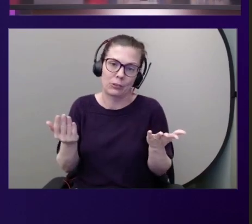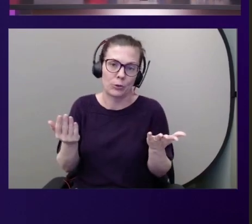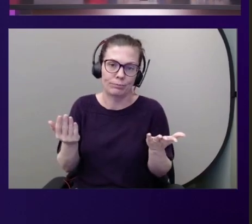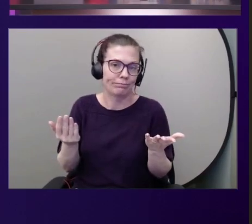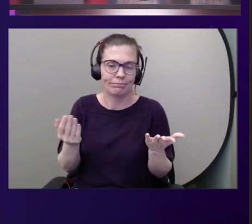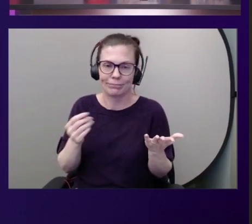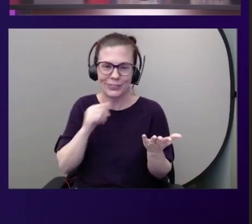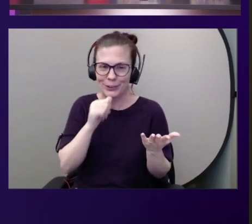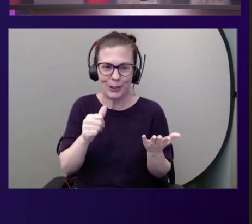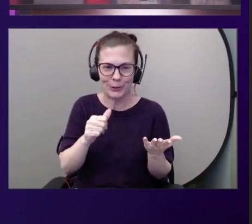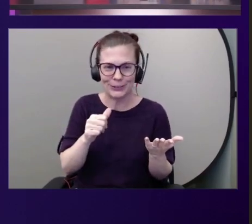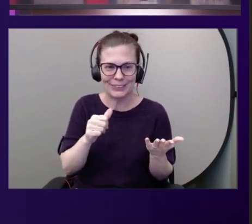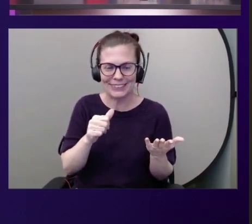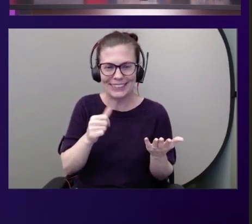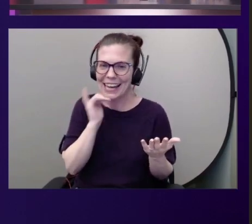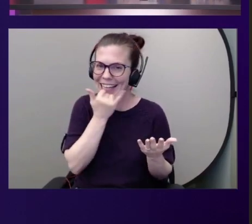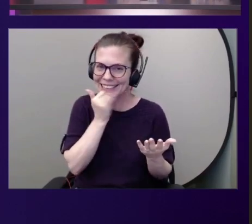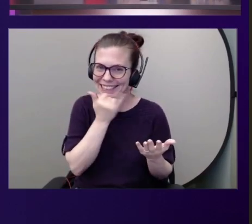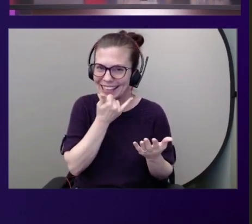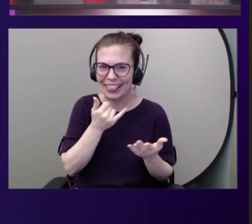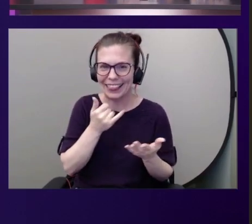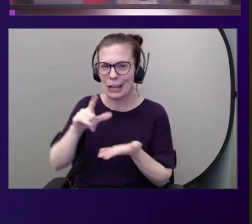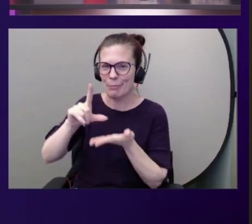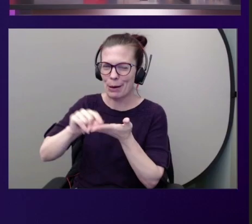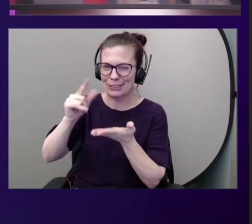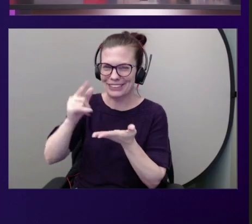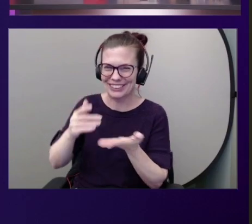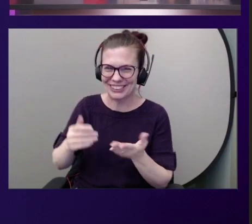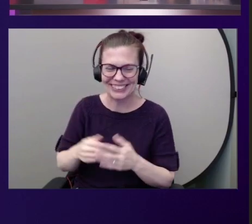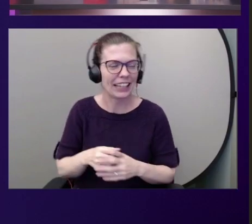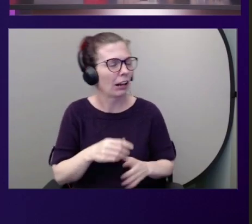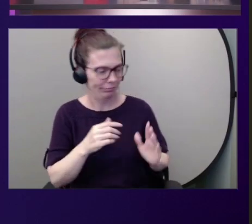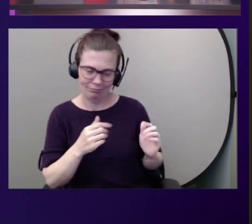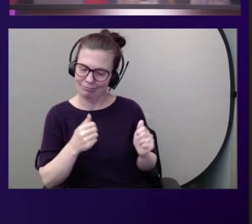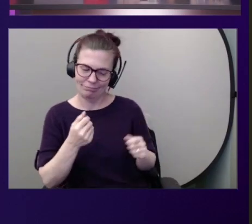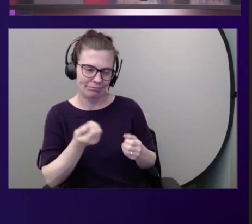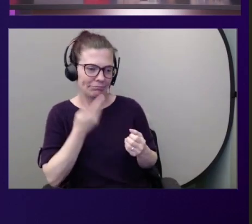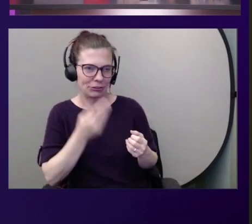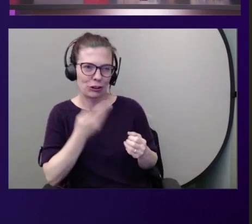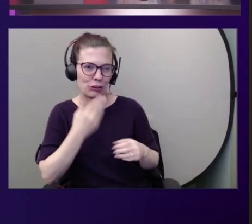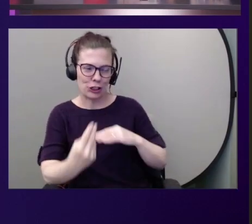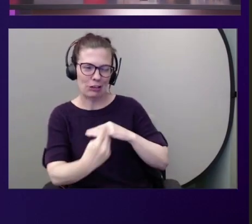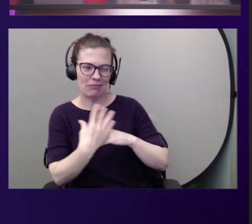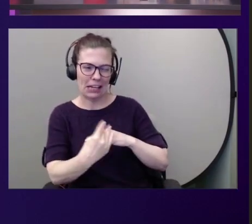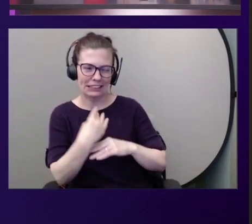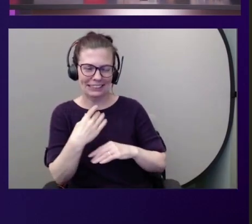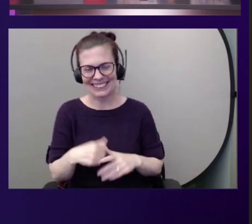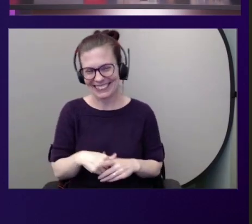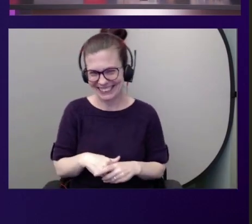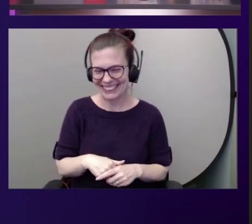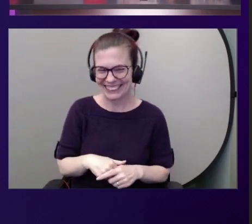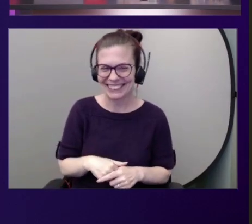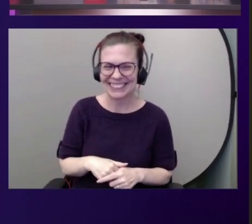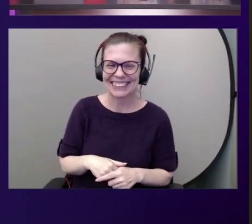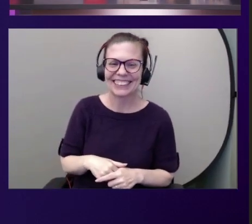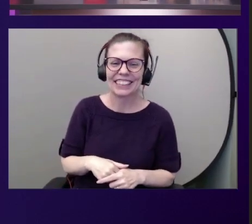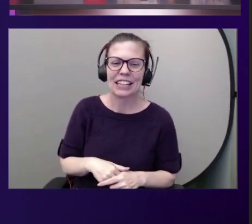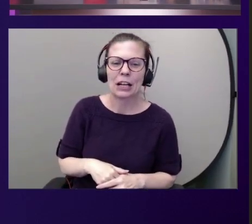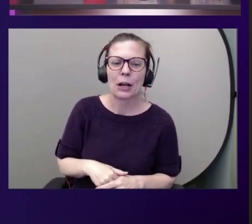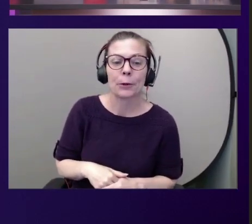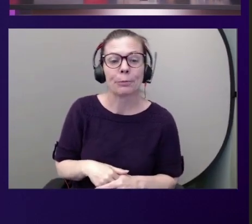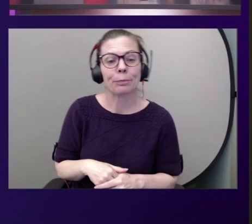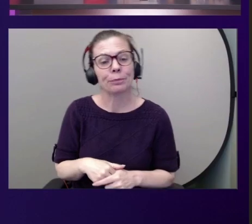don't accidentally publish those. Fair enough. Yeah. Good advice. Yeah. All right. Well,